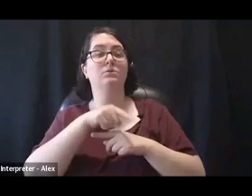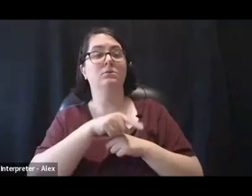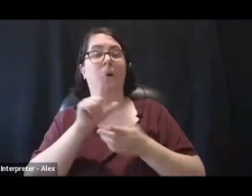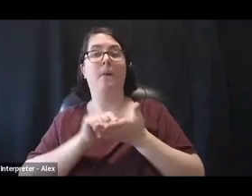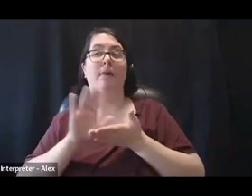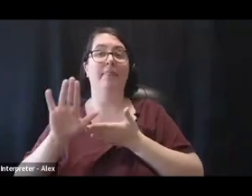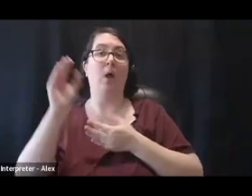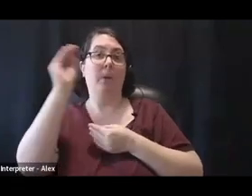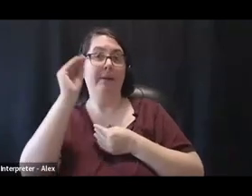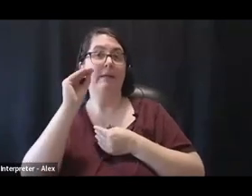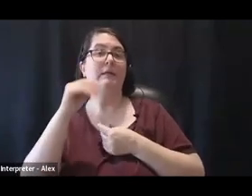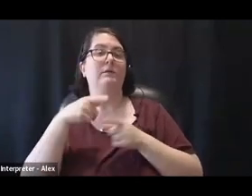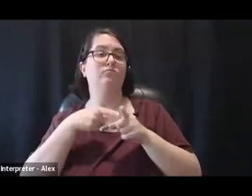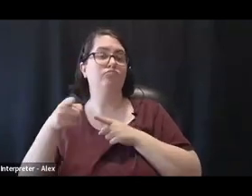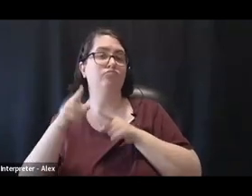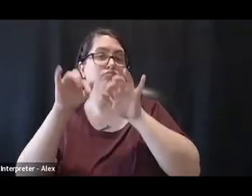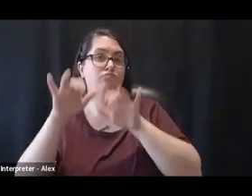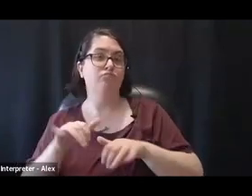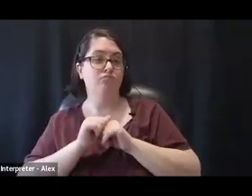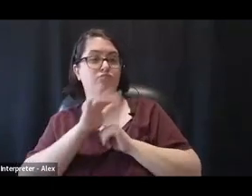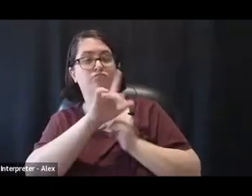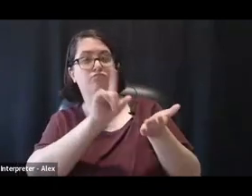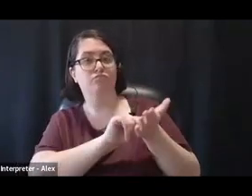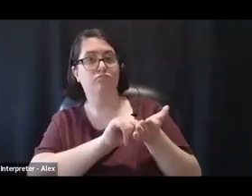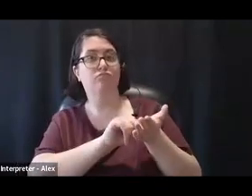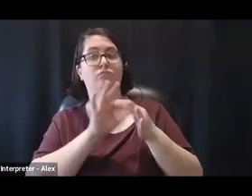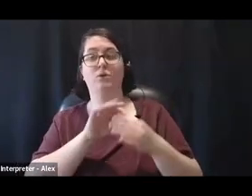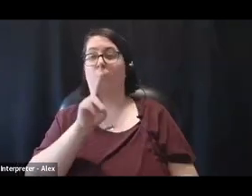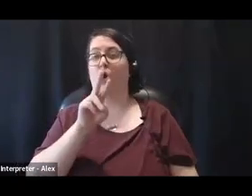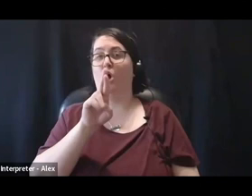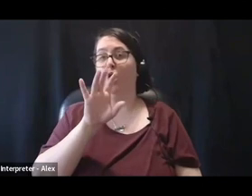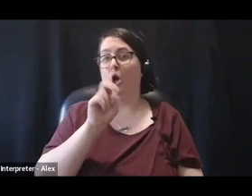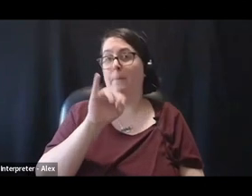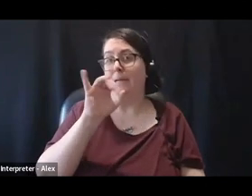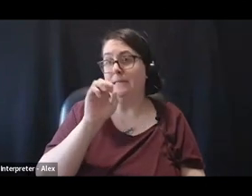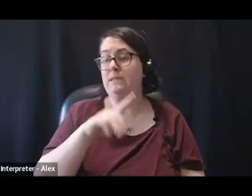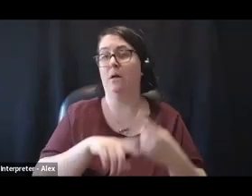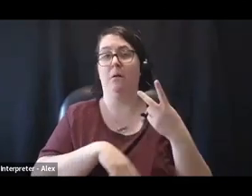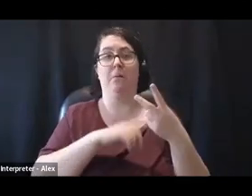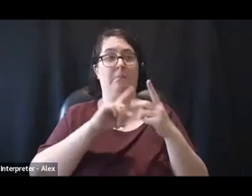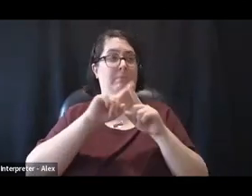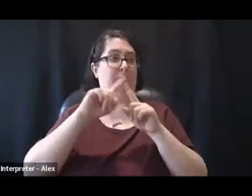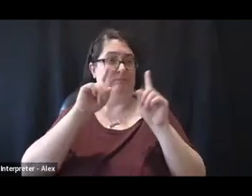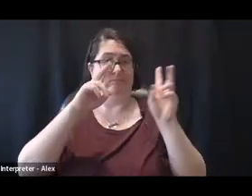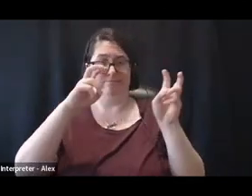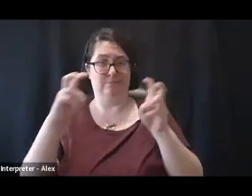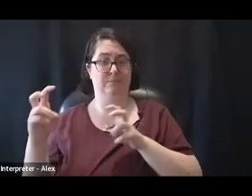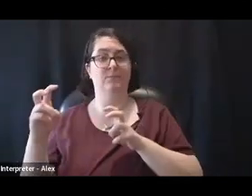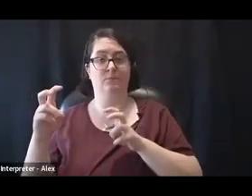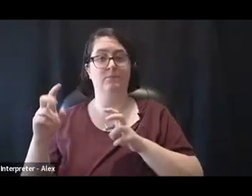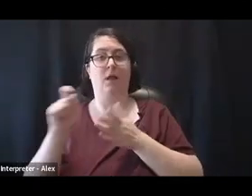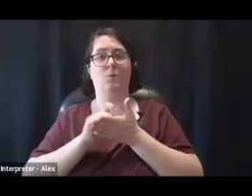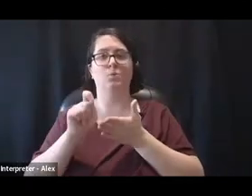publish their insights in sectors as diverse as urbanism or the ecological transition. So you'll definitely find